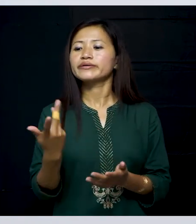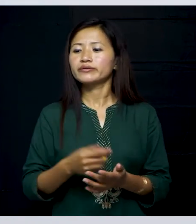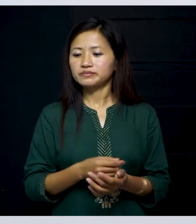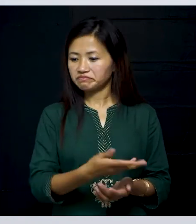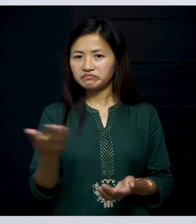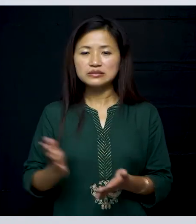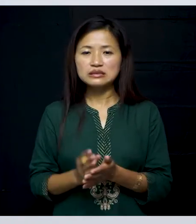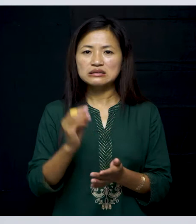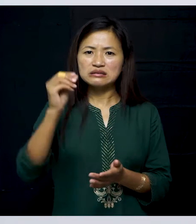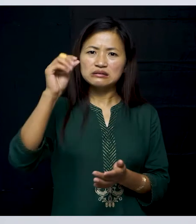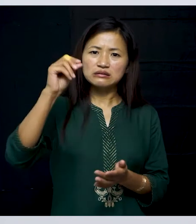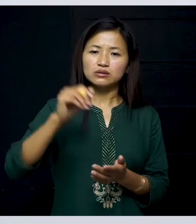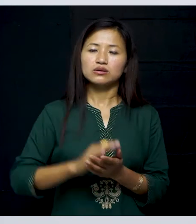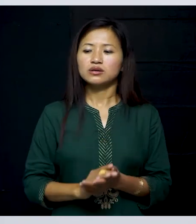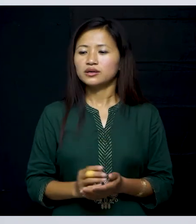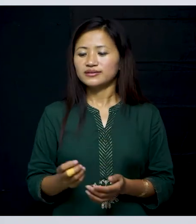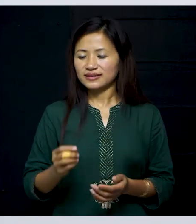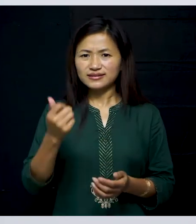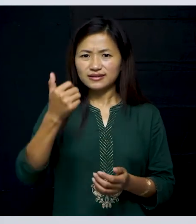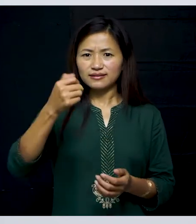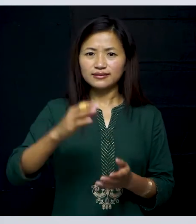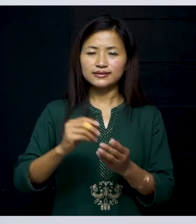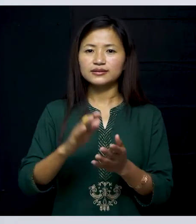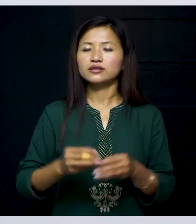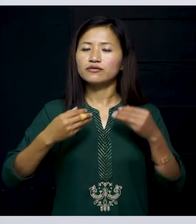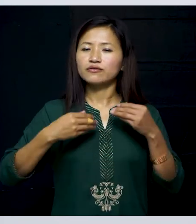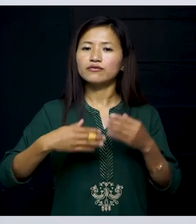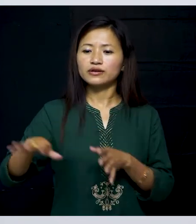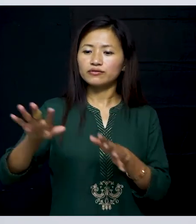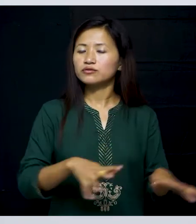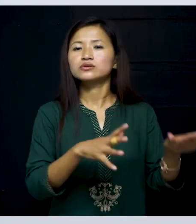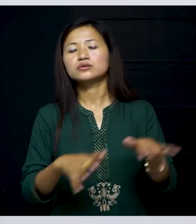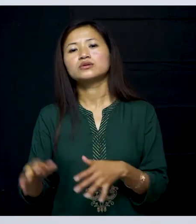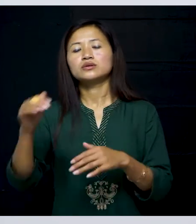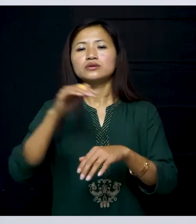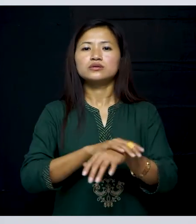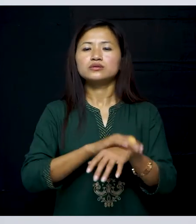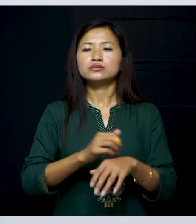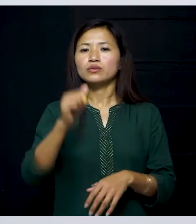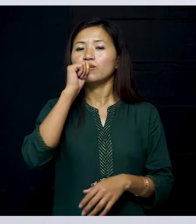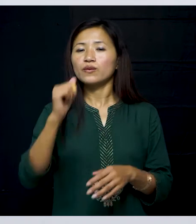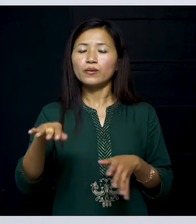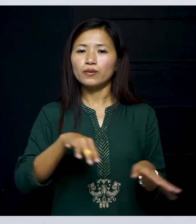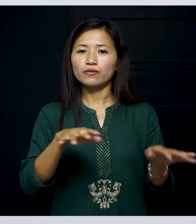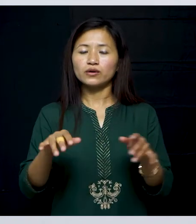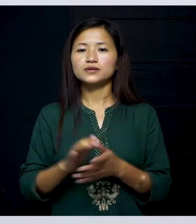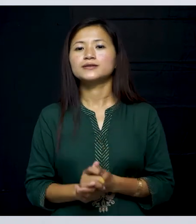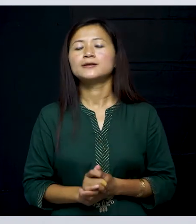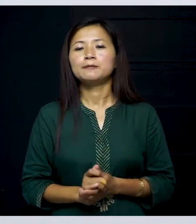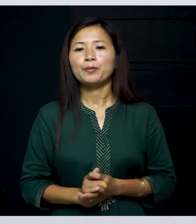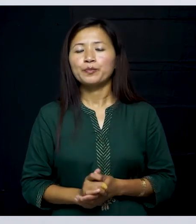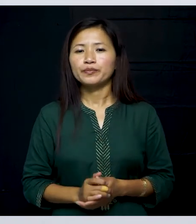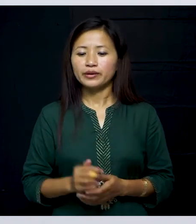oil, the oil is lighter and that it floats on the surface of the water, isn't it? It floats on the surface of the